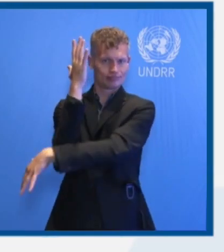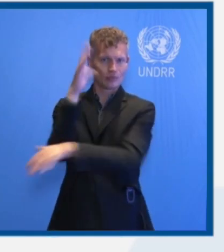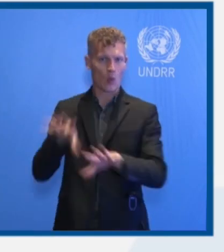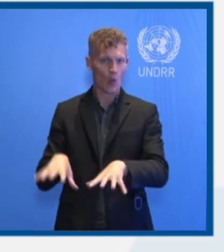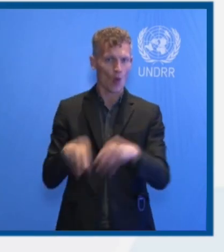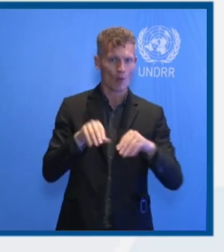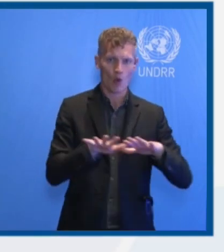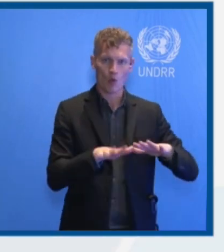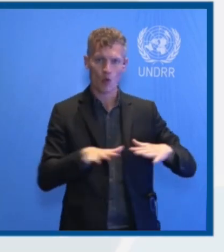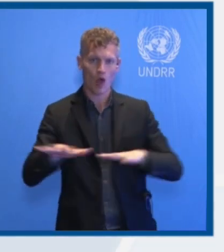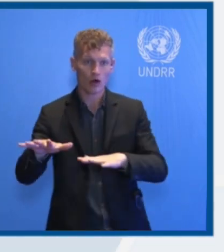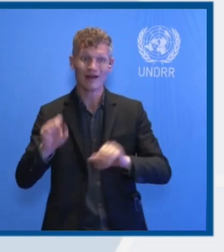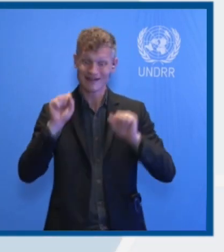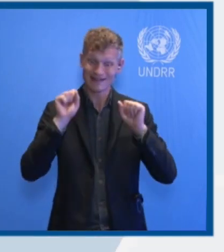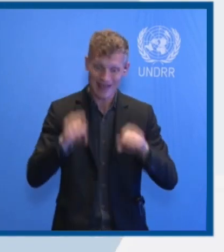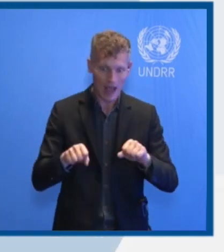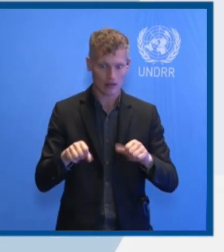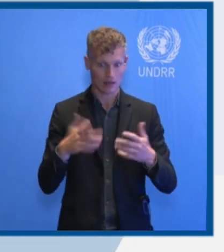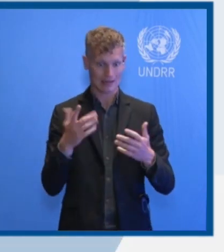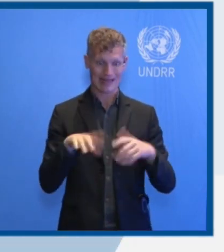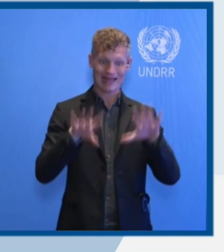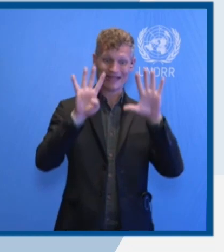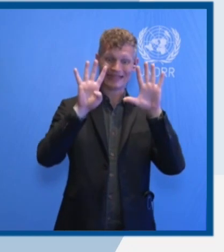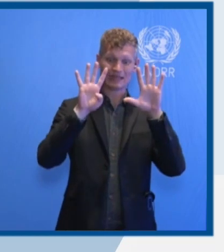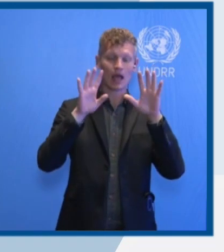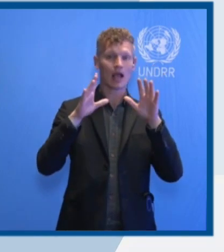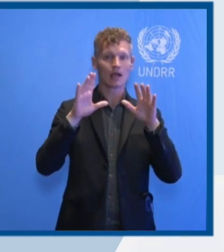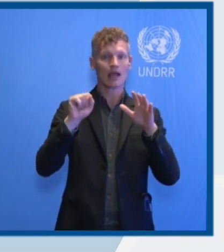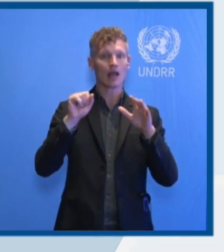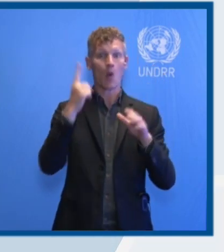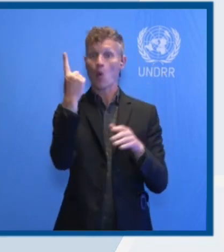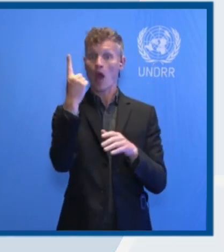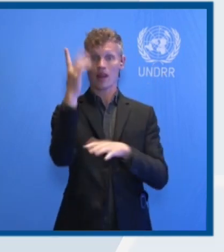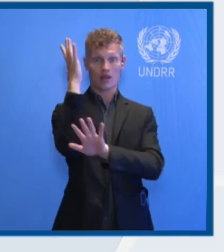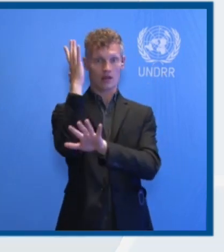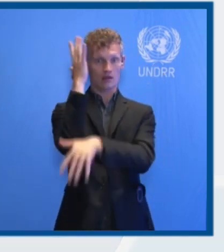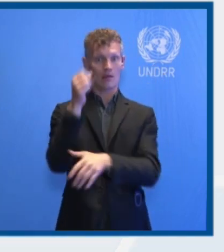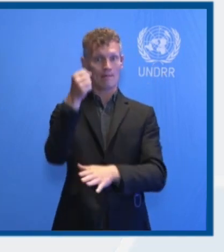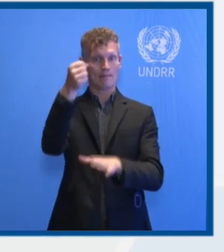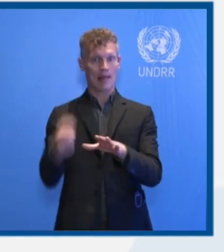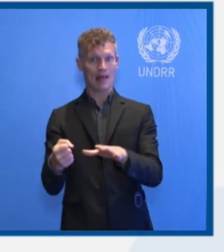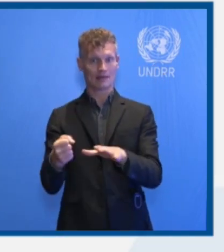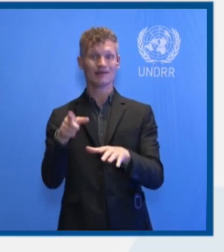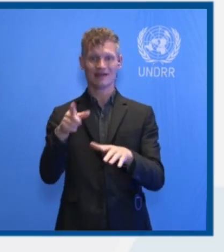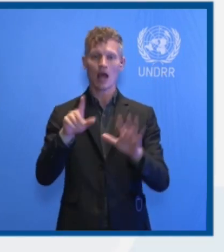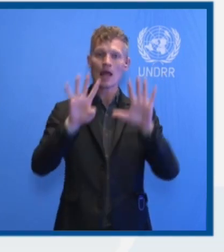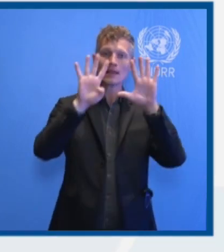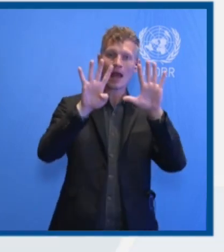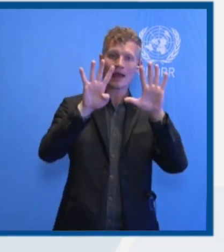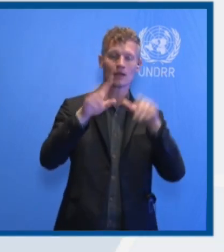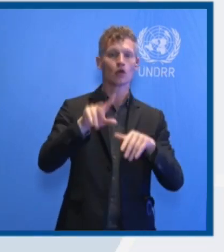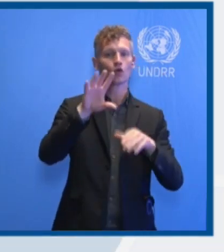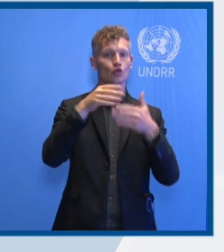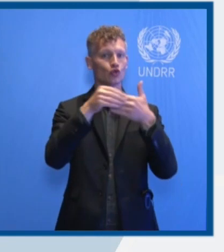damage. This ratio was $8 for gabiones and only $2 for sea dikes, showing that sea dikes are actually quite expensive,